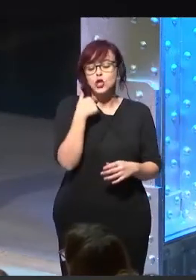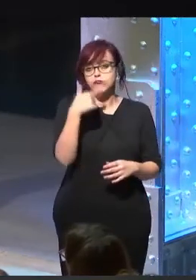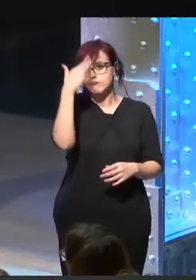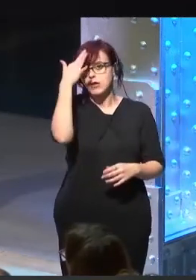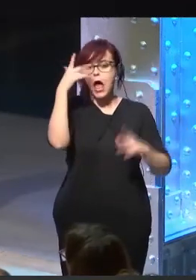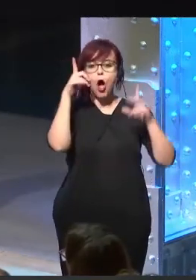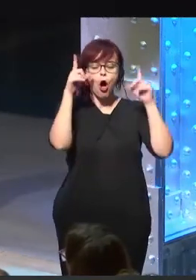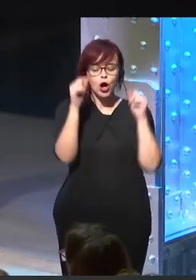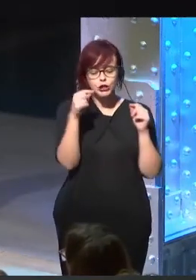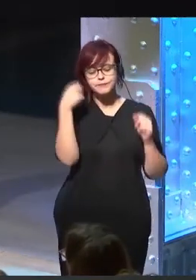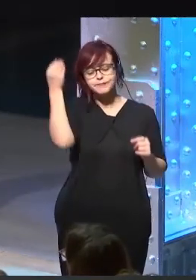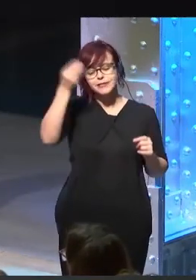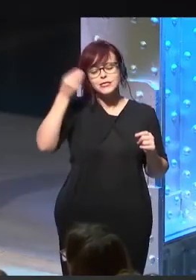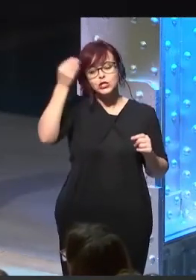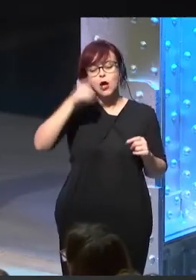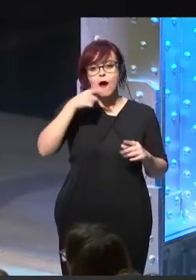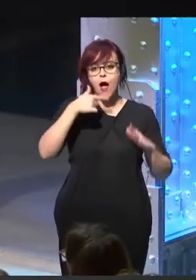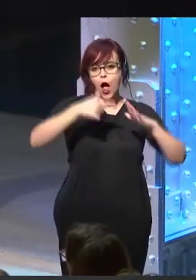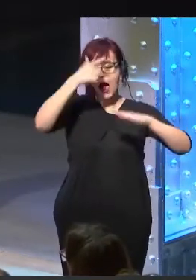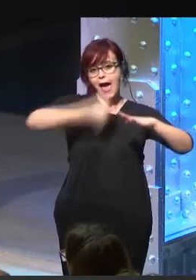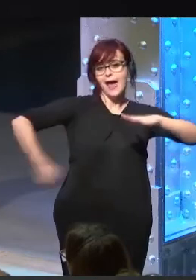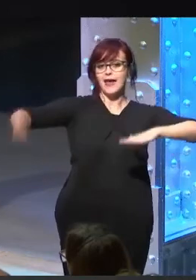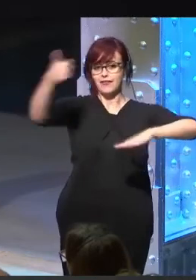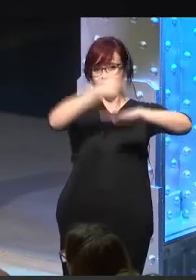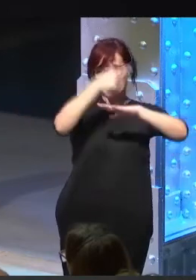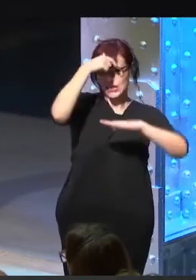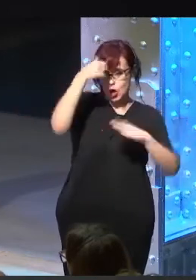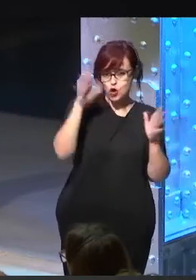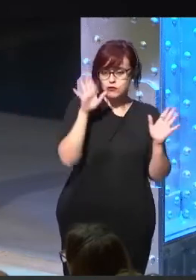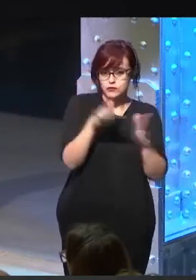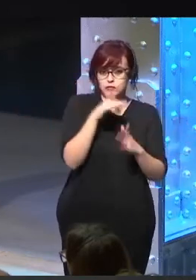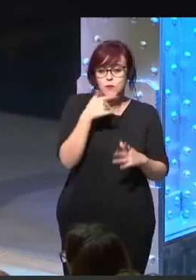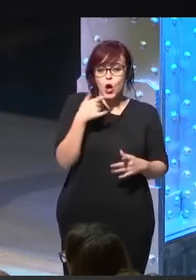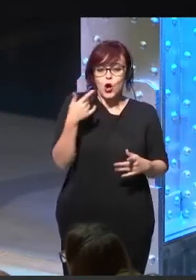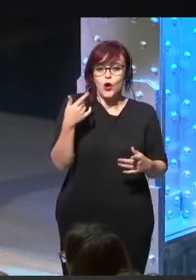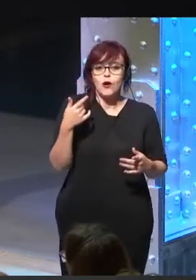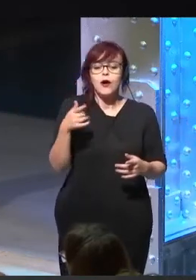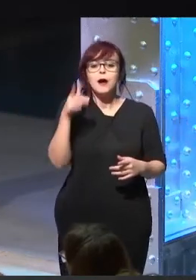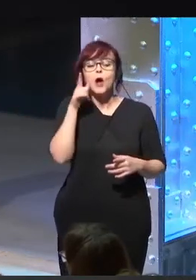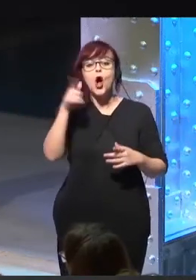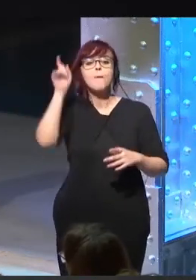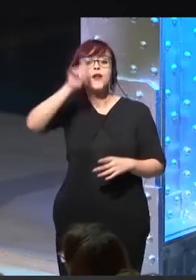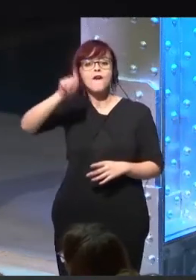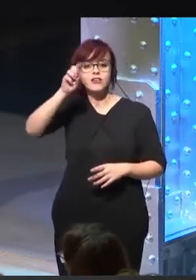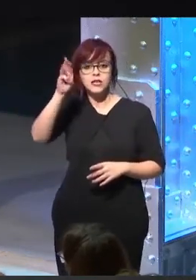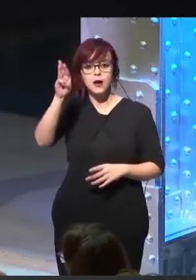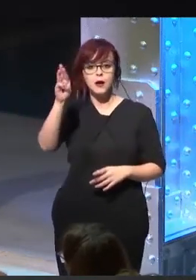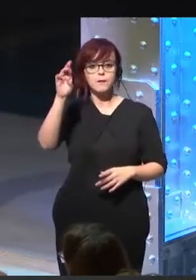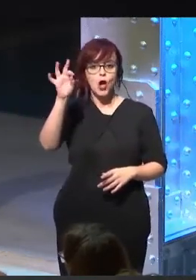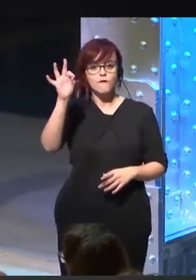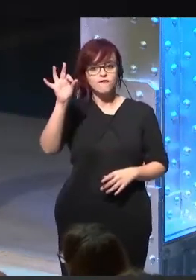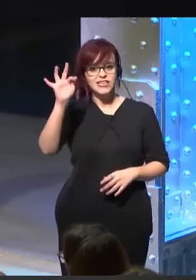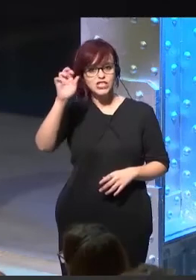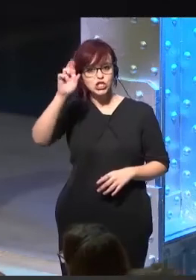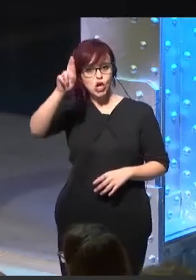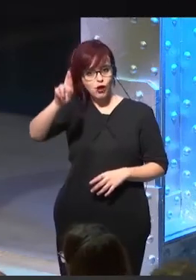think professor, I think I see a man. I'm a bloody female professor. And I close my